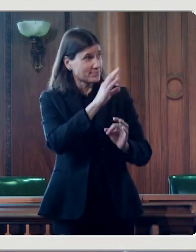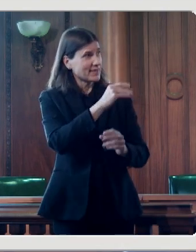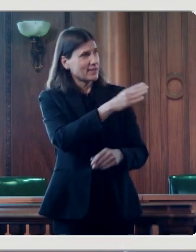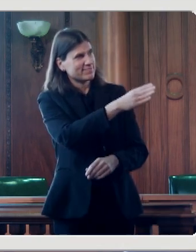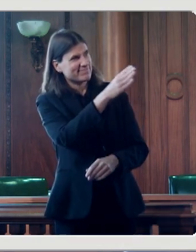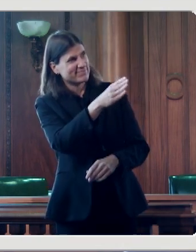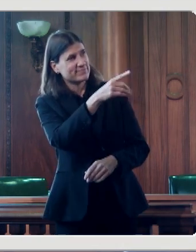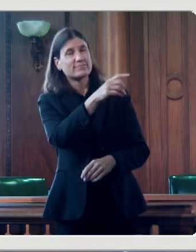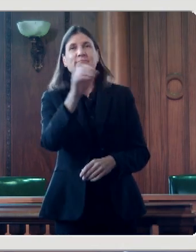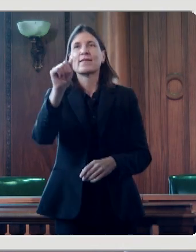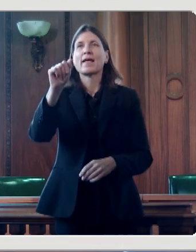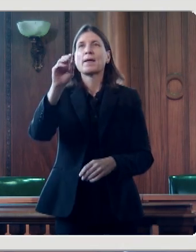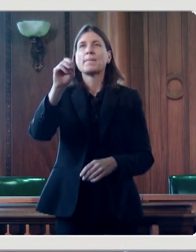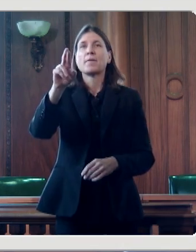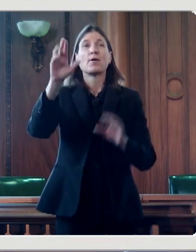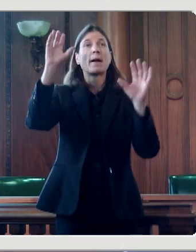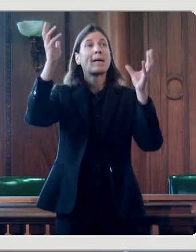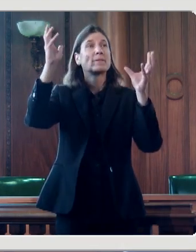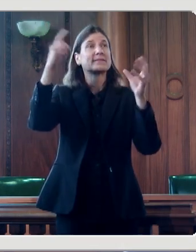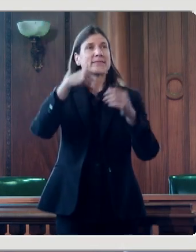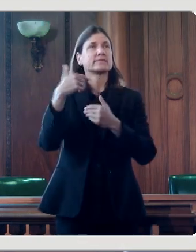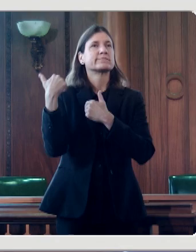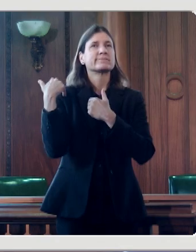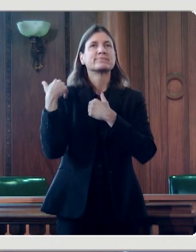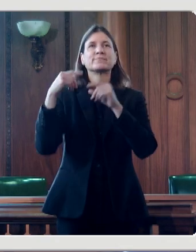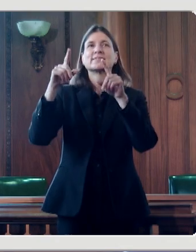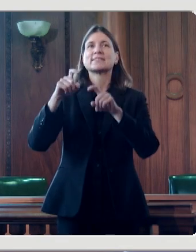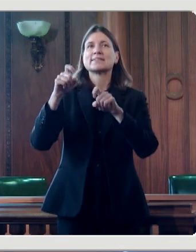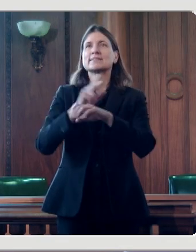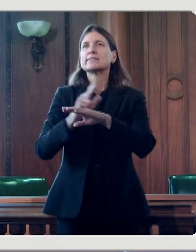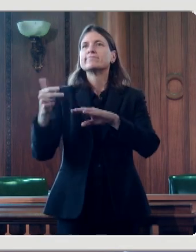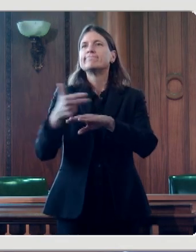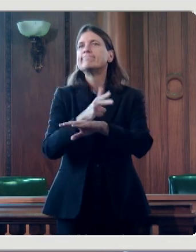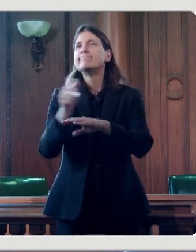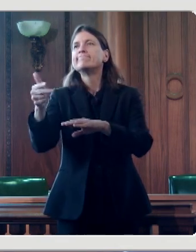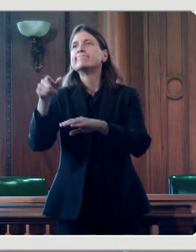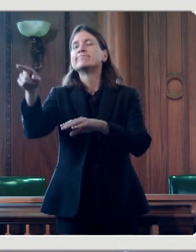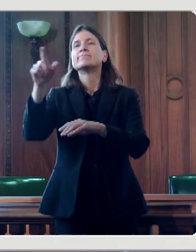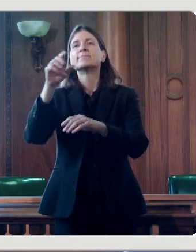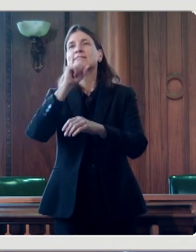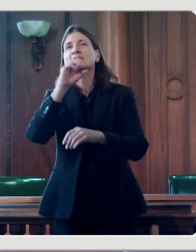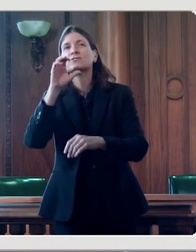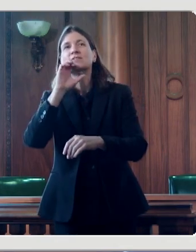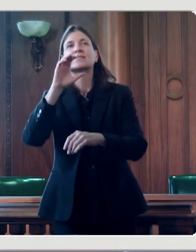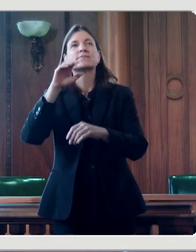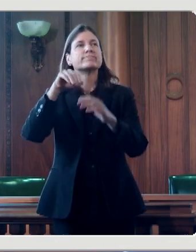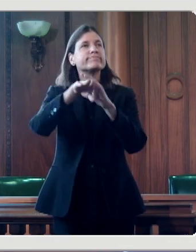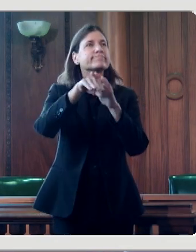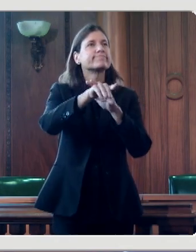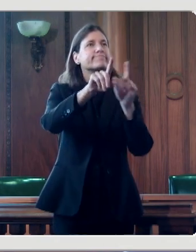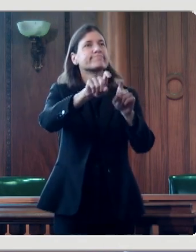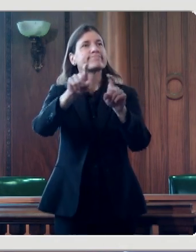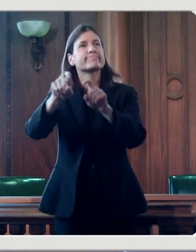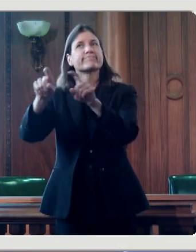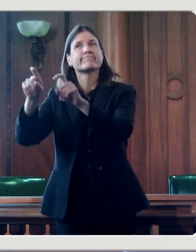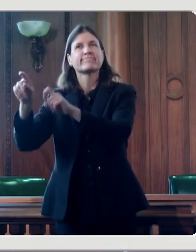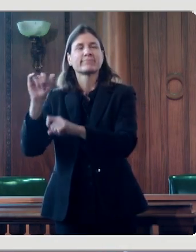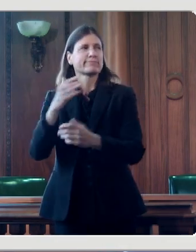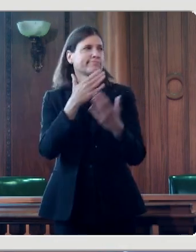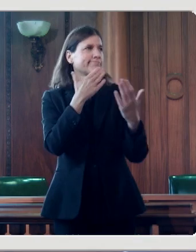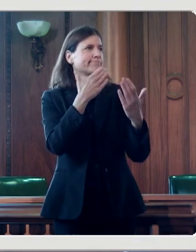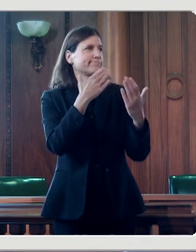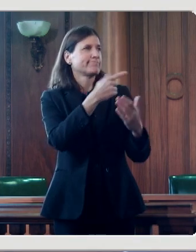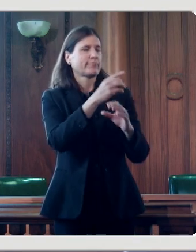Director of Operations. It's been invaluable, and I'm very thankful for all your